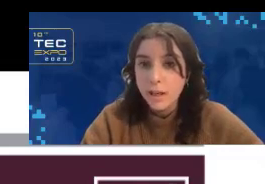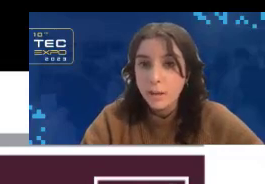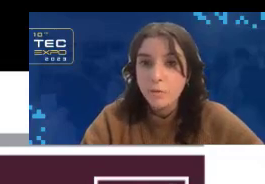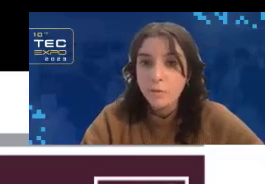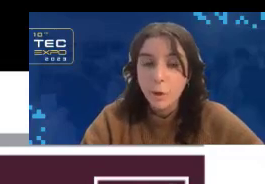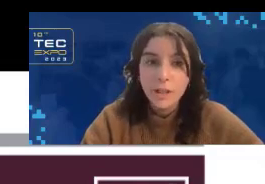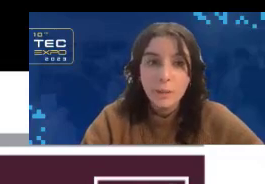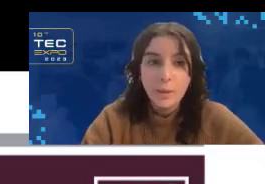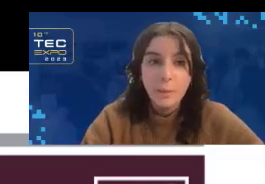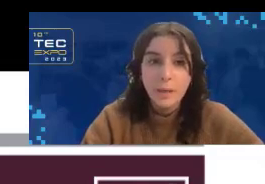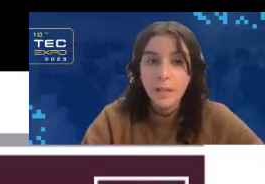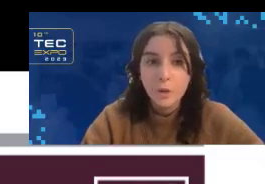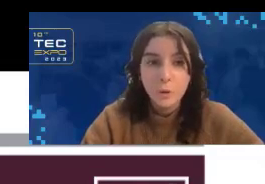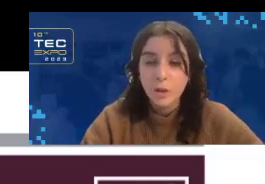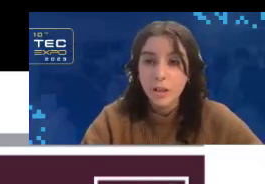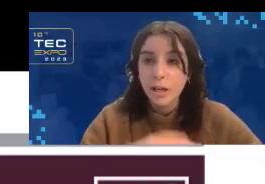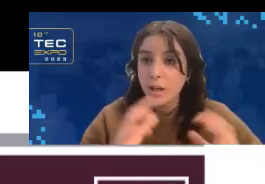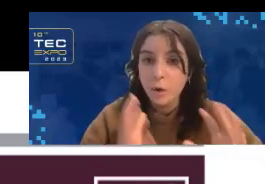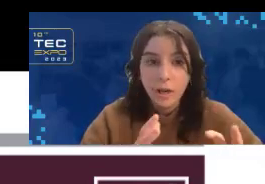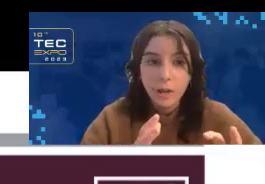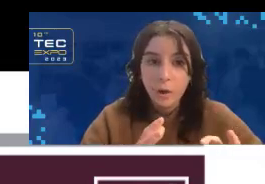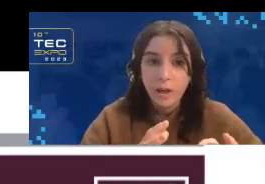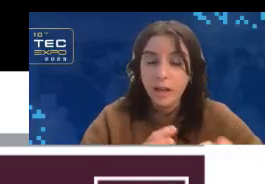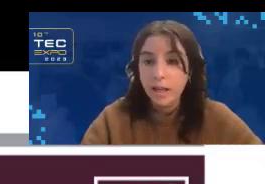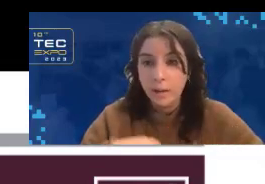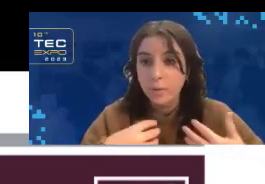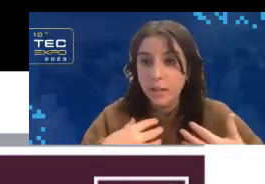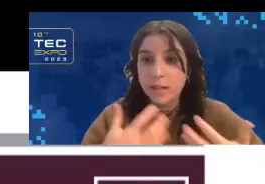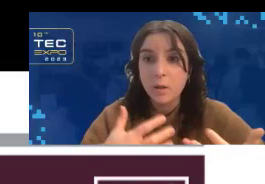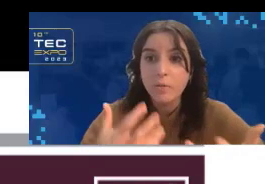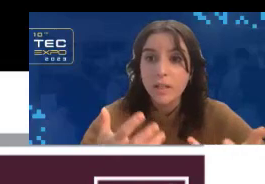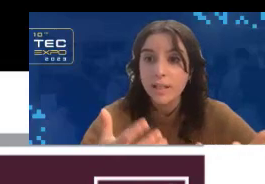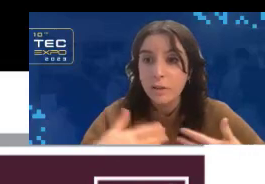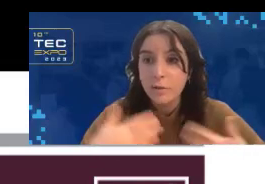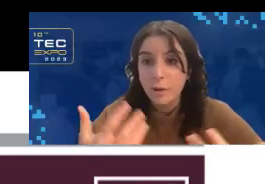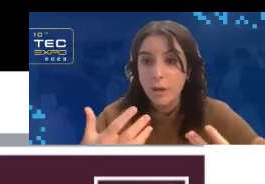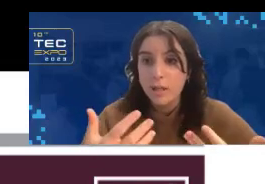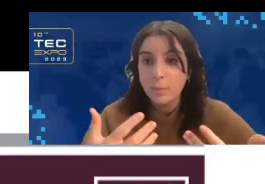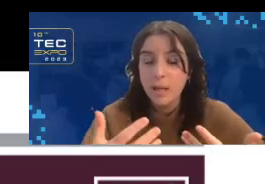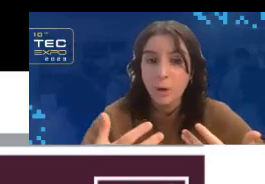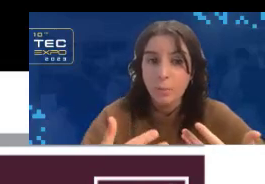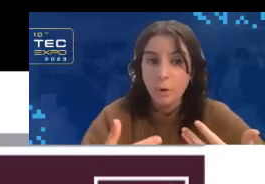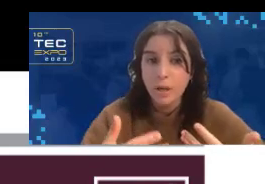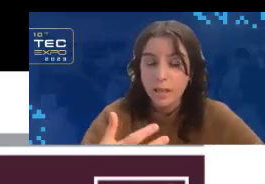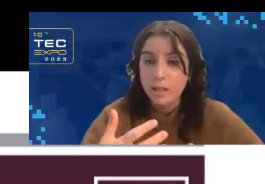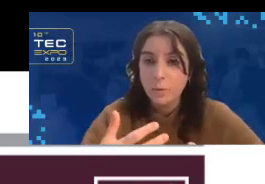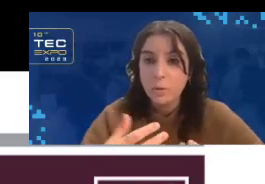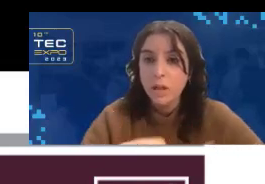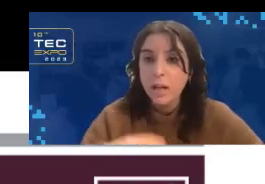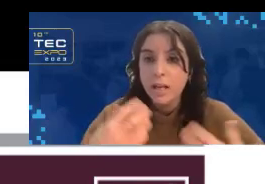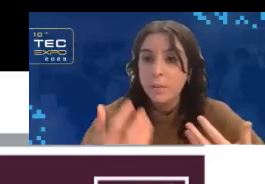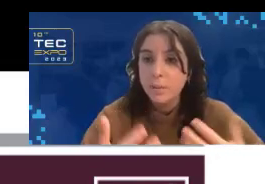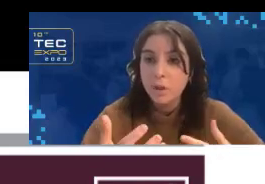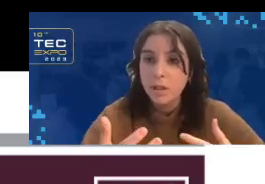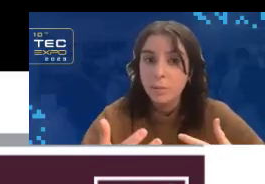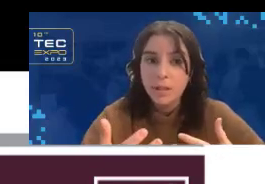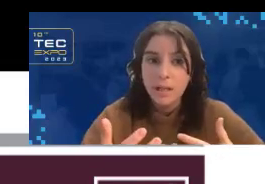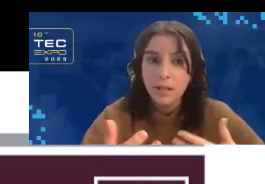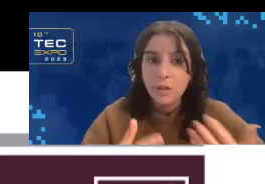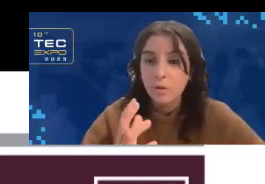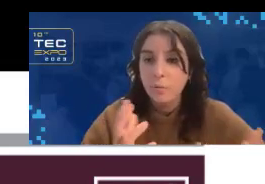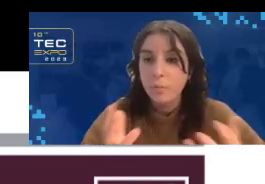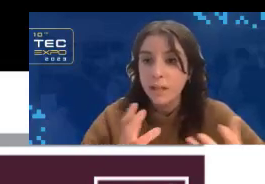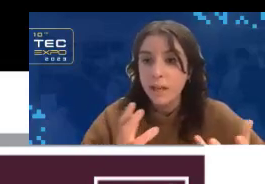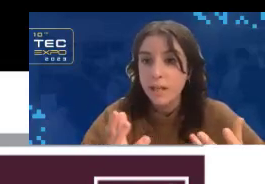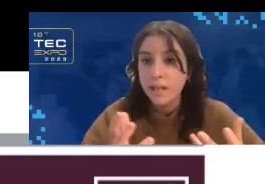lot. We've learned about making sure that online learning is obviously a great way to make learning more accessible, especially as it